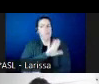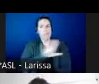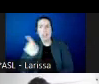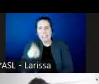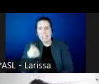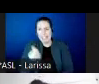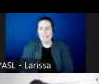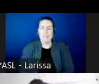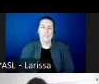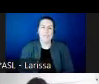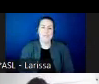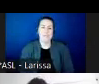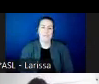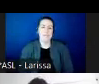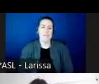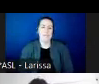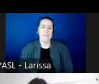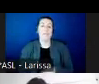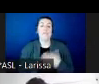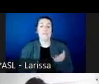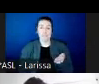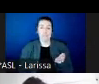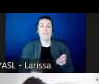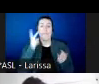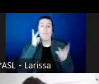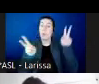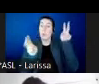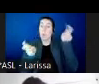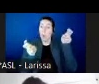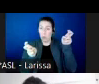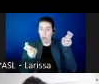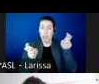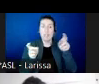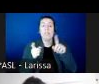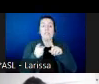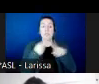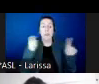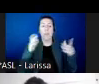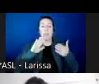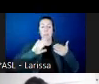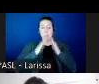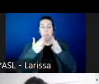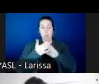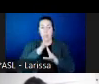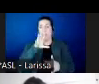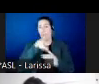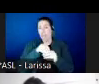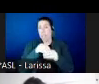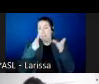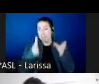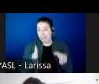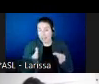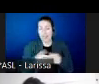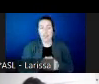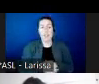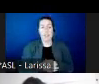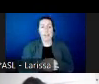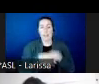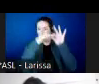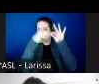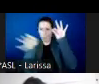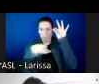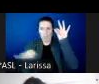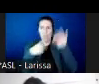And as you can see, this here is a quote from a community dialogue participant about that need